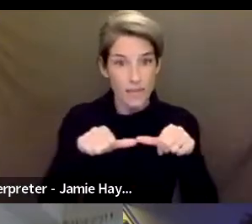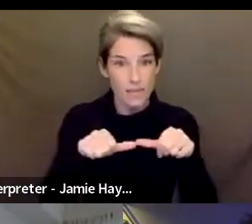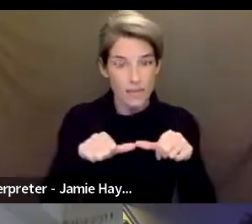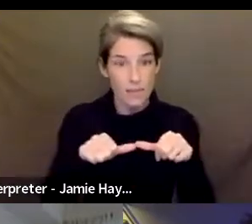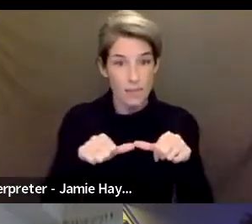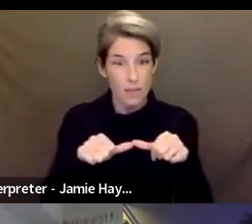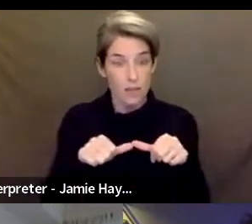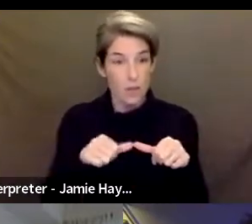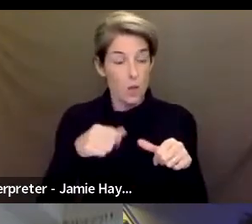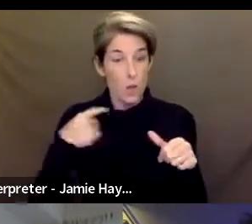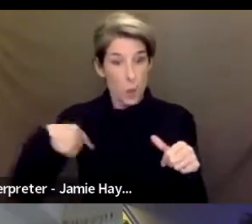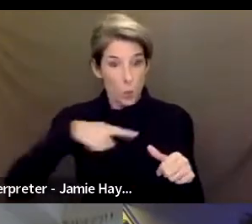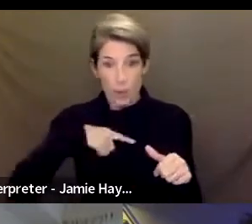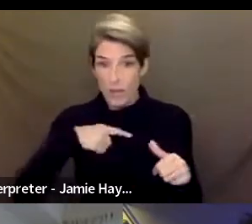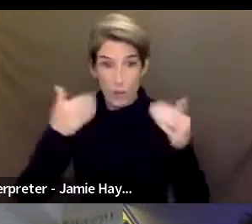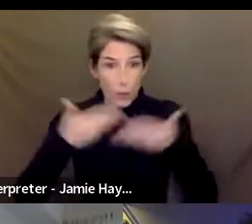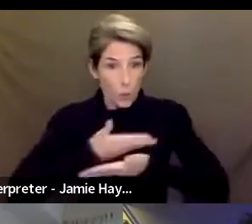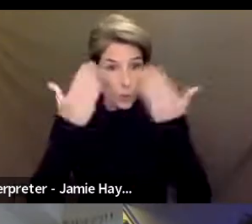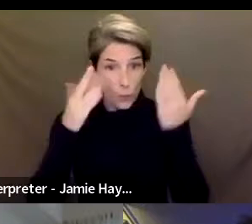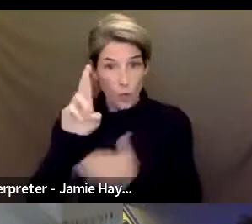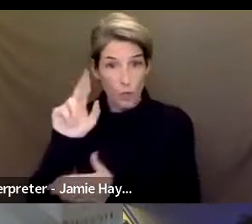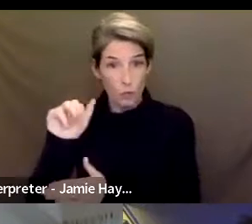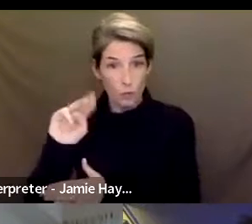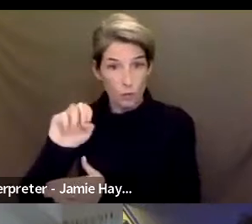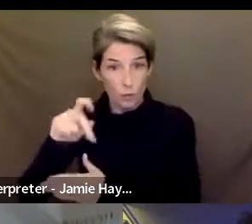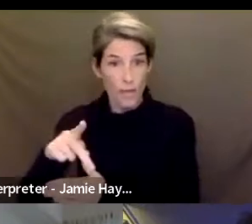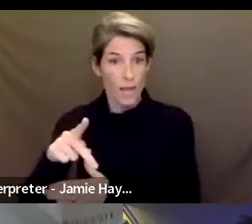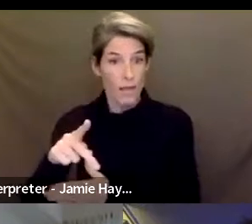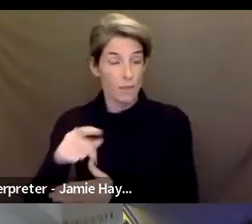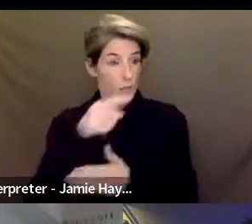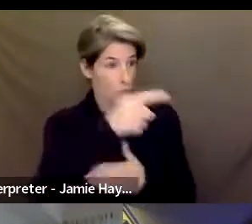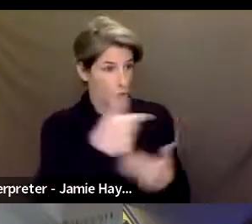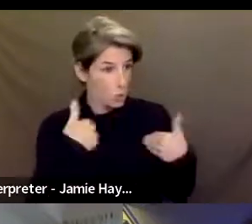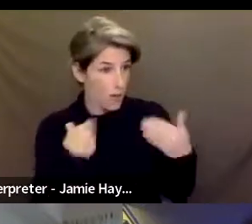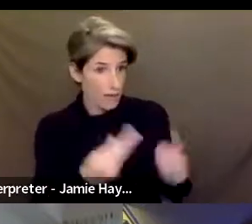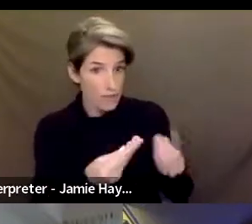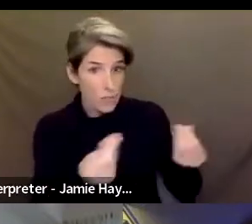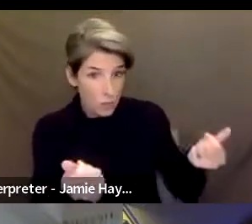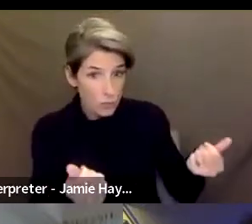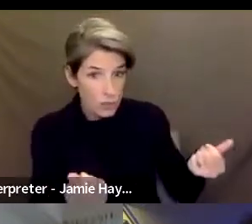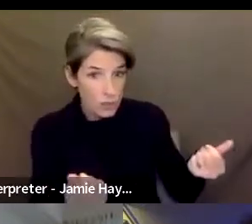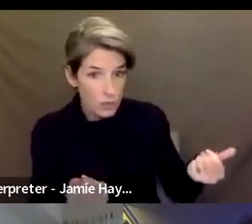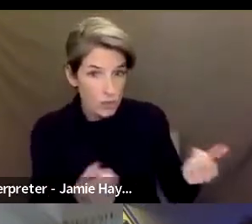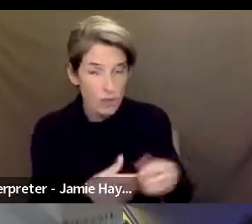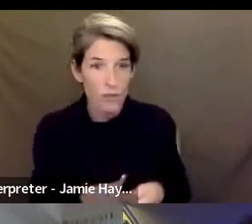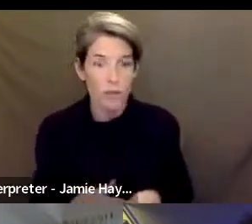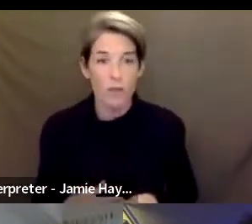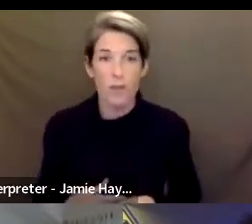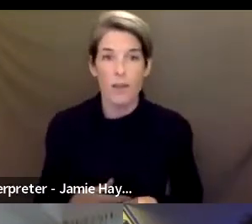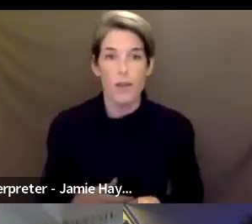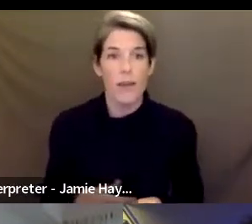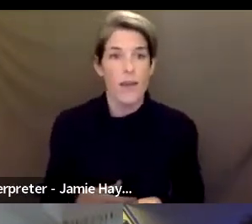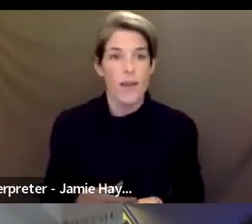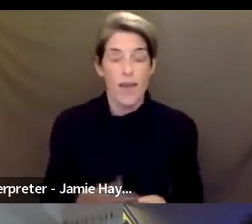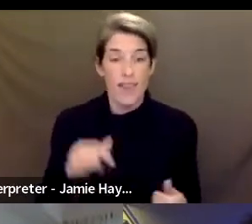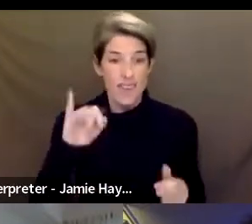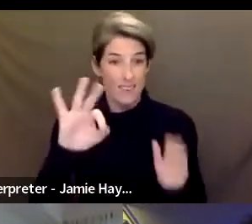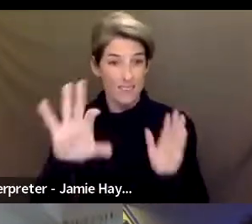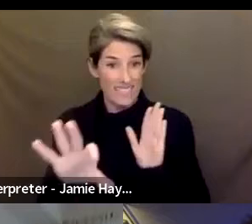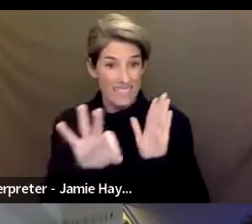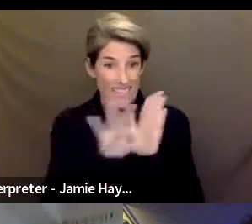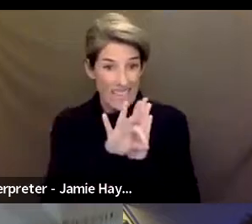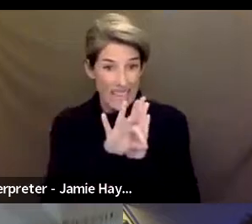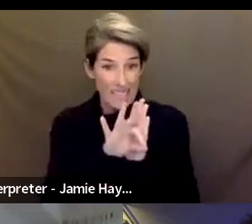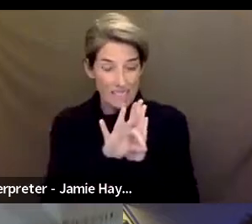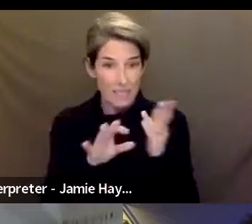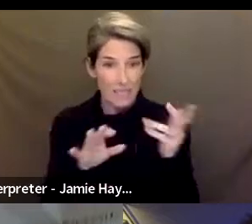have a solution? You know, if we're talking about a casting thing, you know, great. I can't bring you into the room we're going to